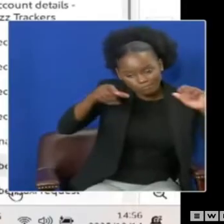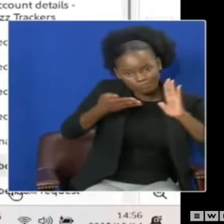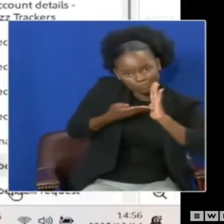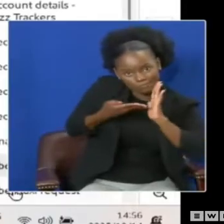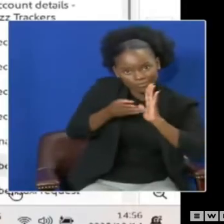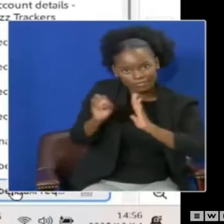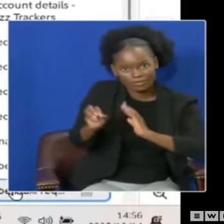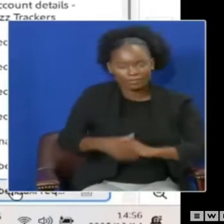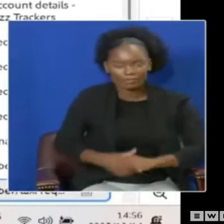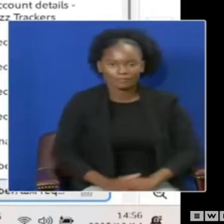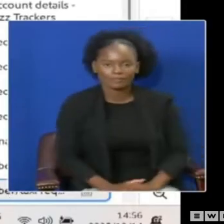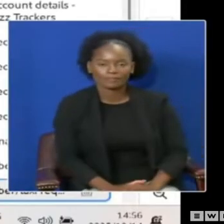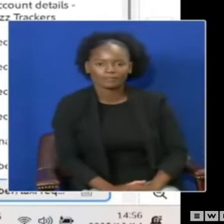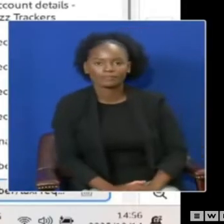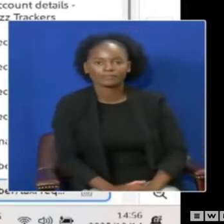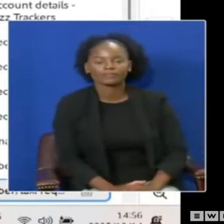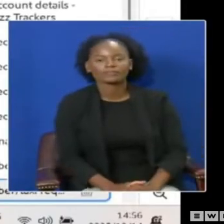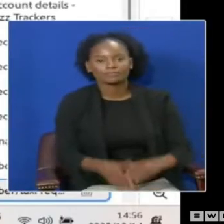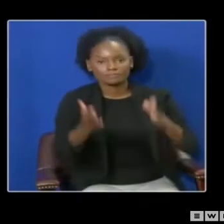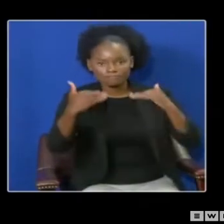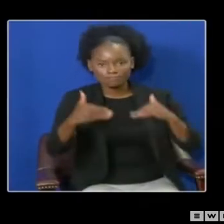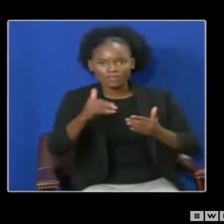On 17 April,